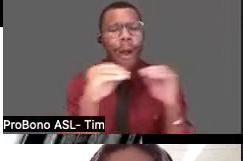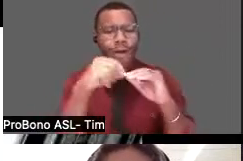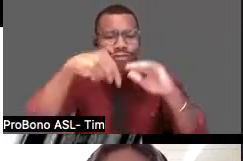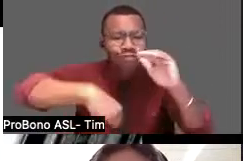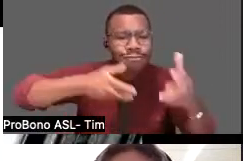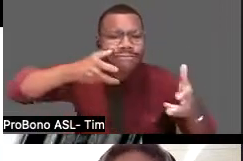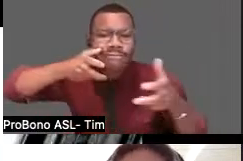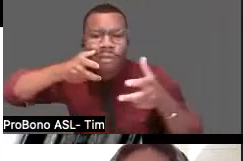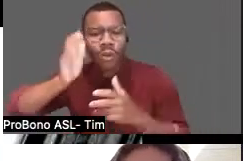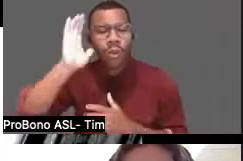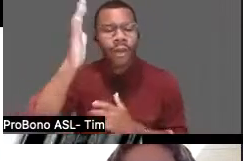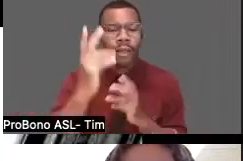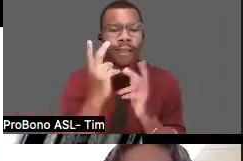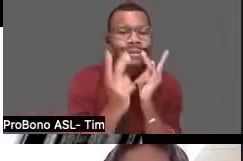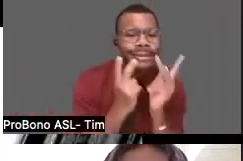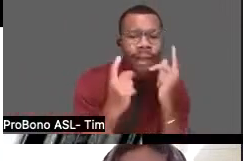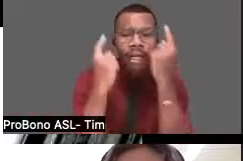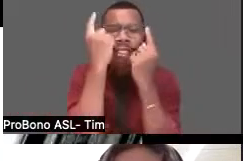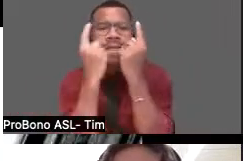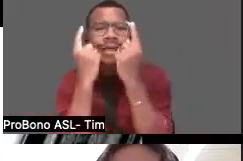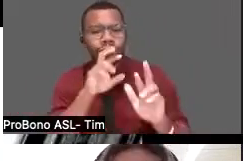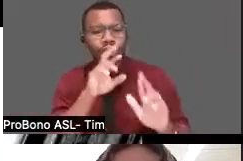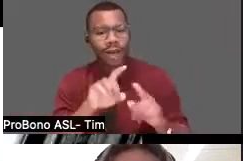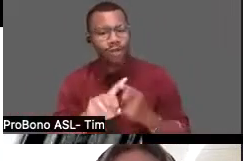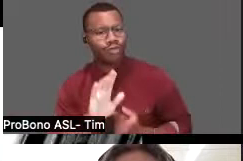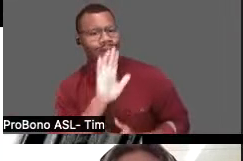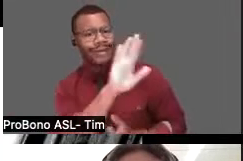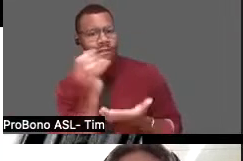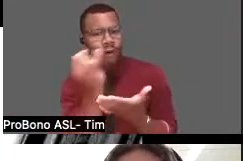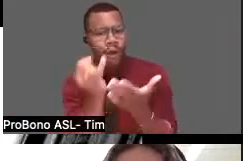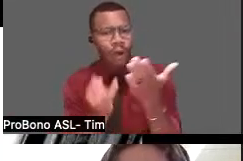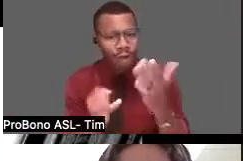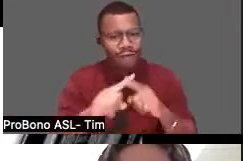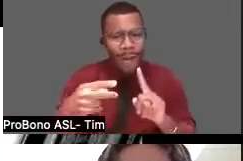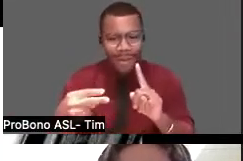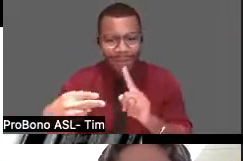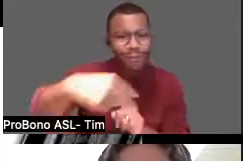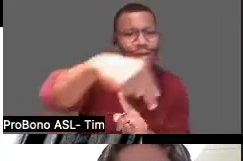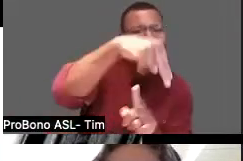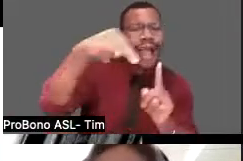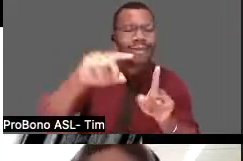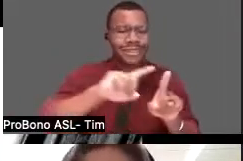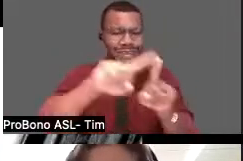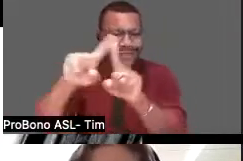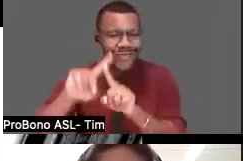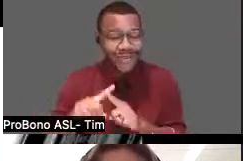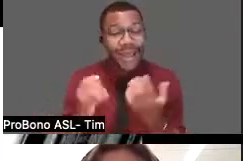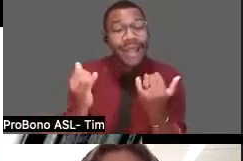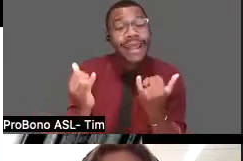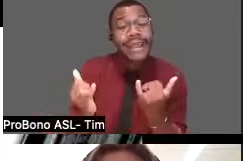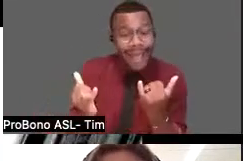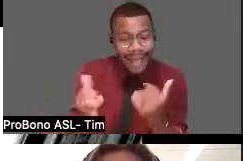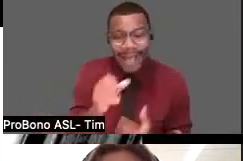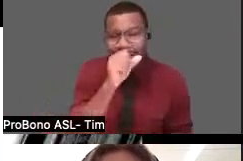seeing, thinking, and responding to Kahlil's practice from a multitude of perspectives. And now I'd like to pass things off to Hannah Fagan